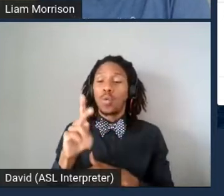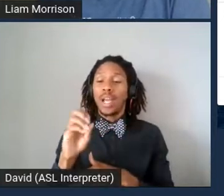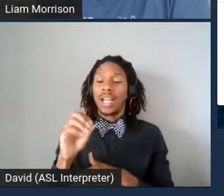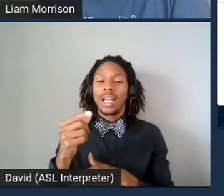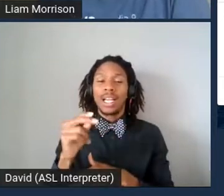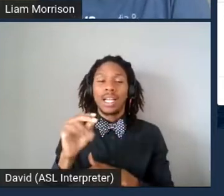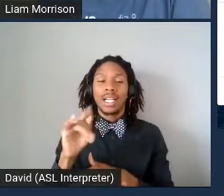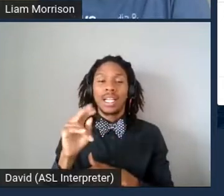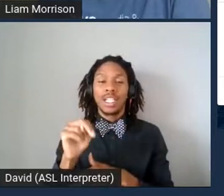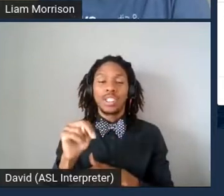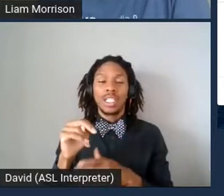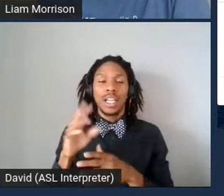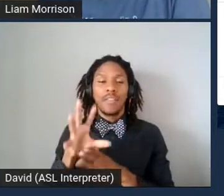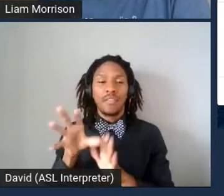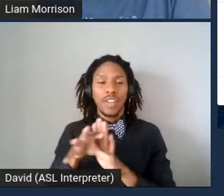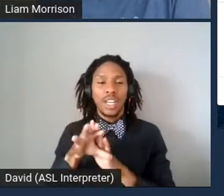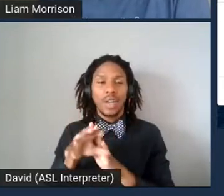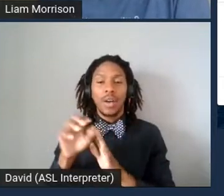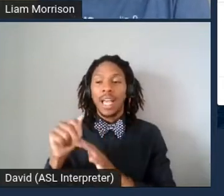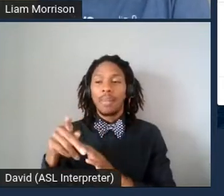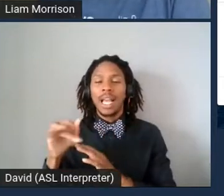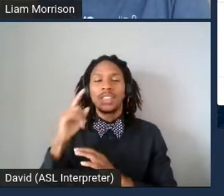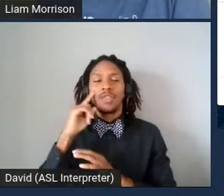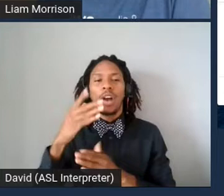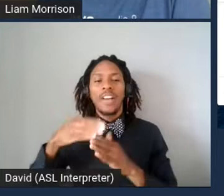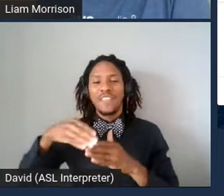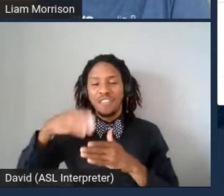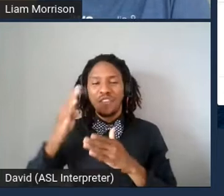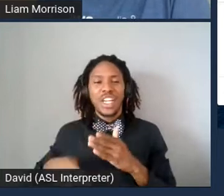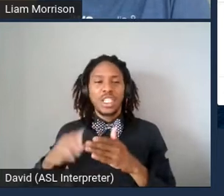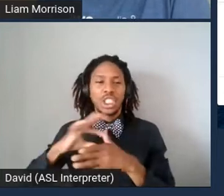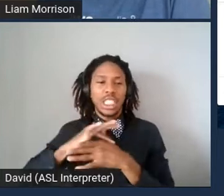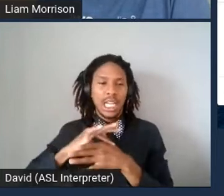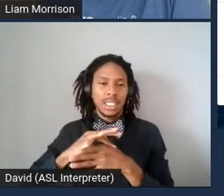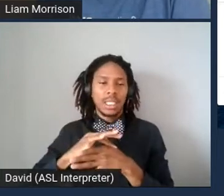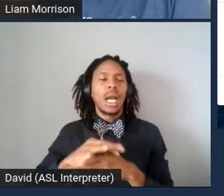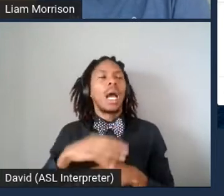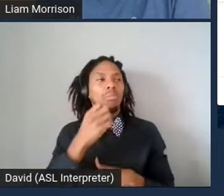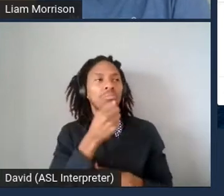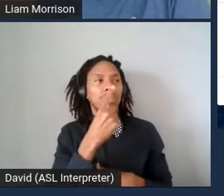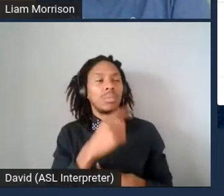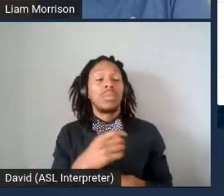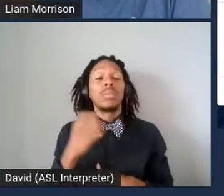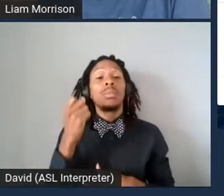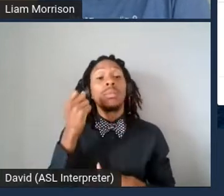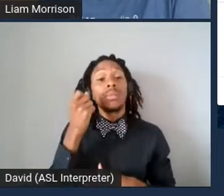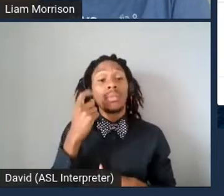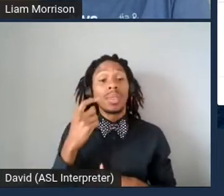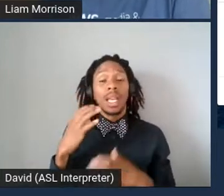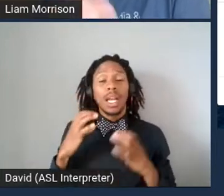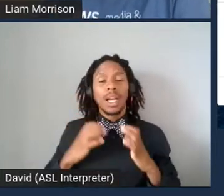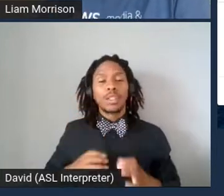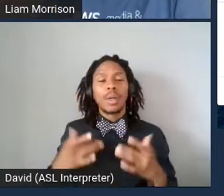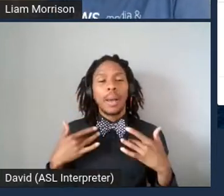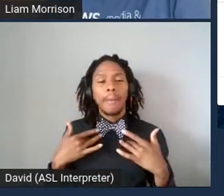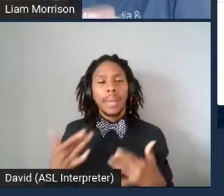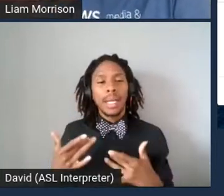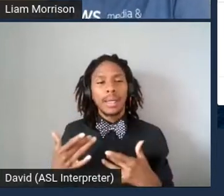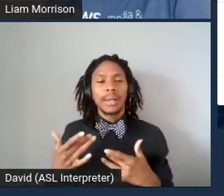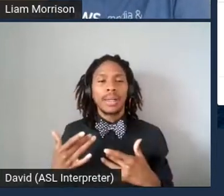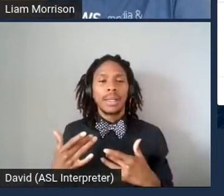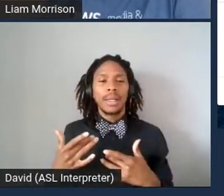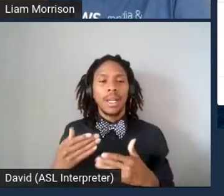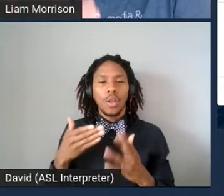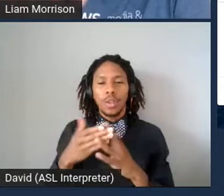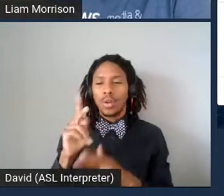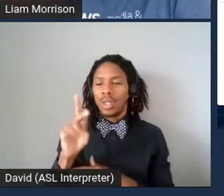API is for finished content. Finished content. Okay. But generally what customers do is there is through